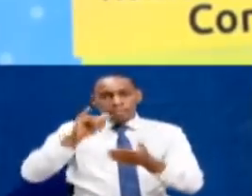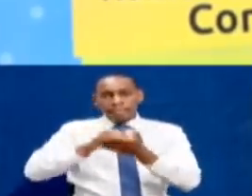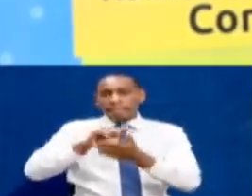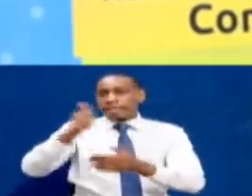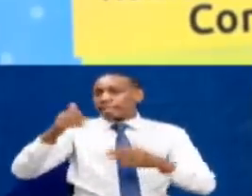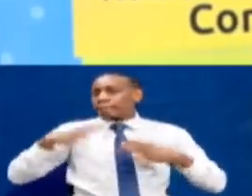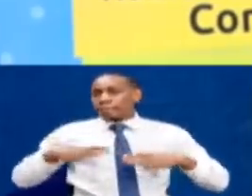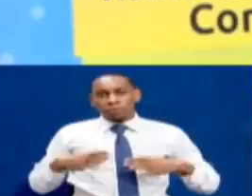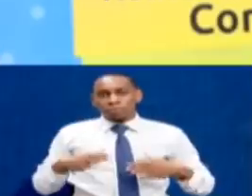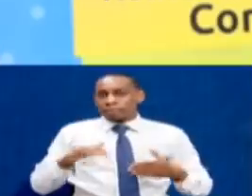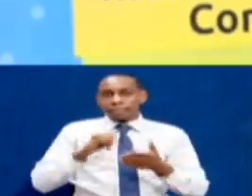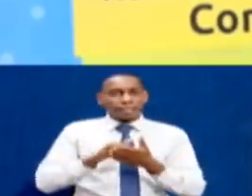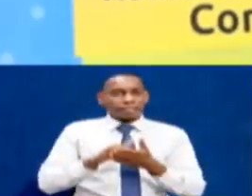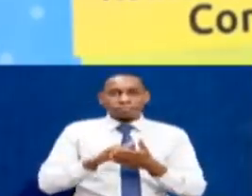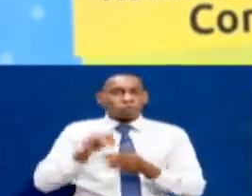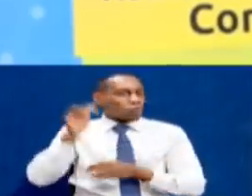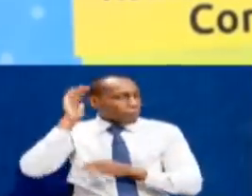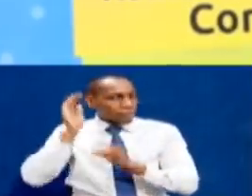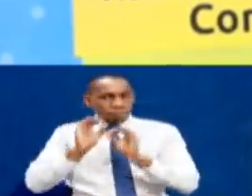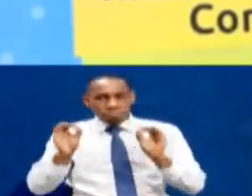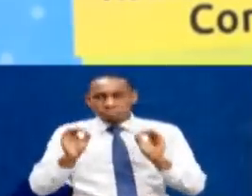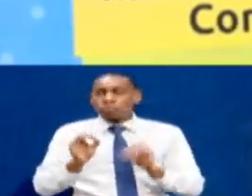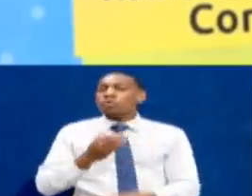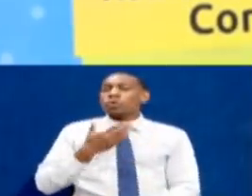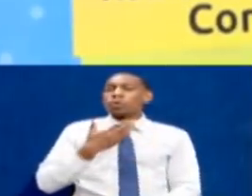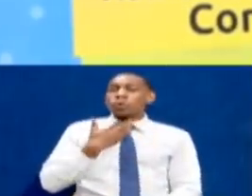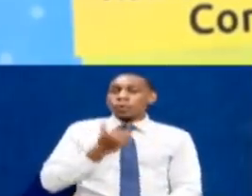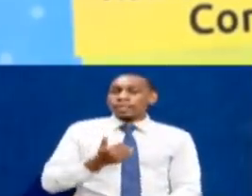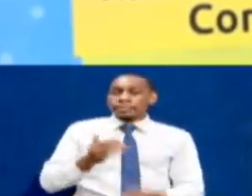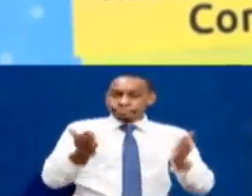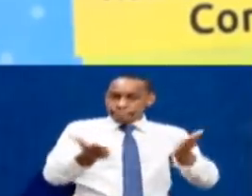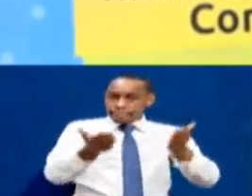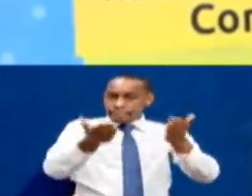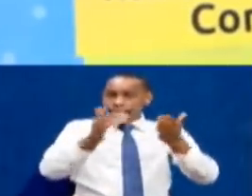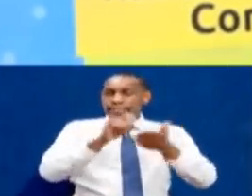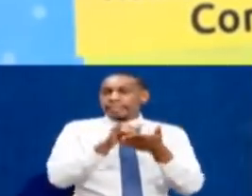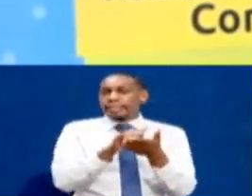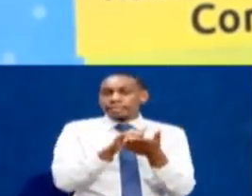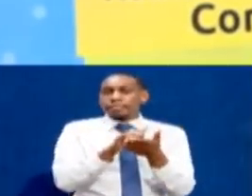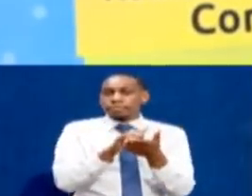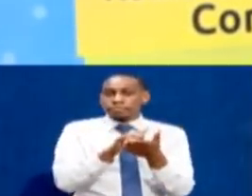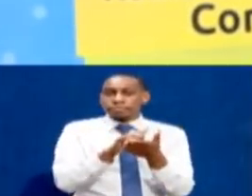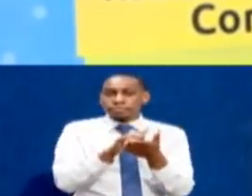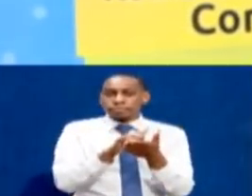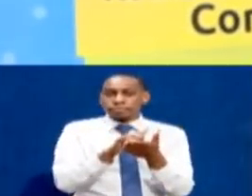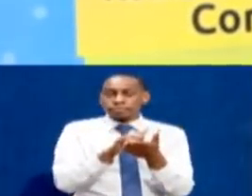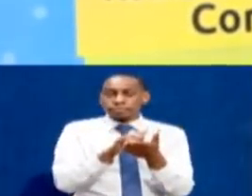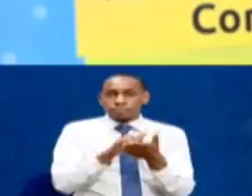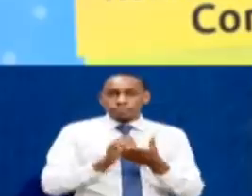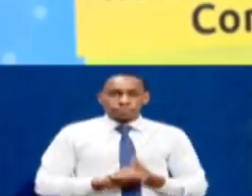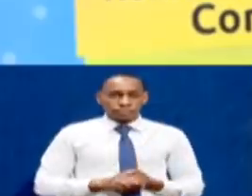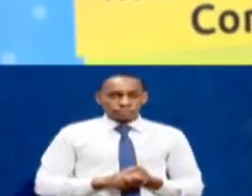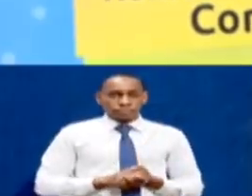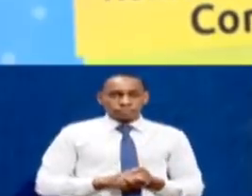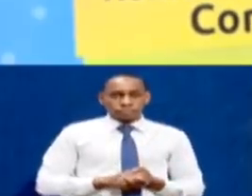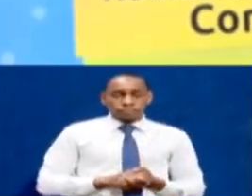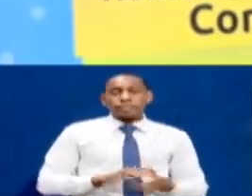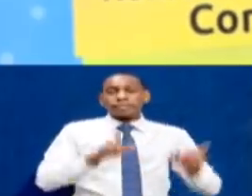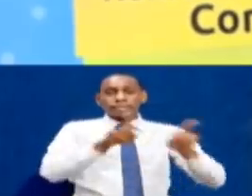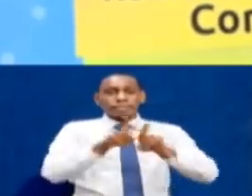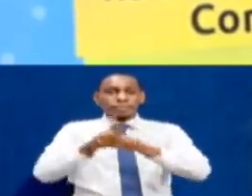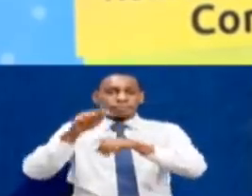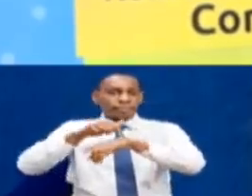there are Kenyans who will not do that. So I would like to urge that that be the case. At the same